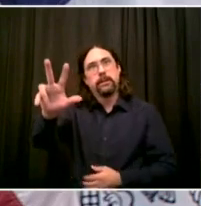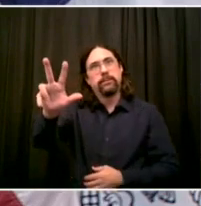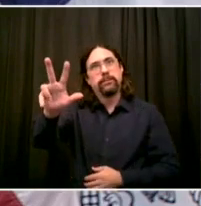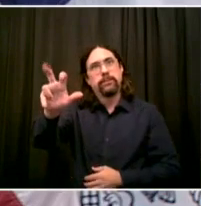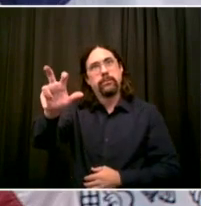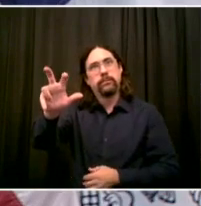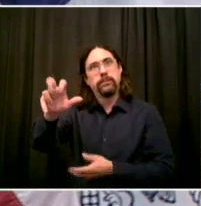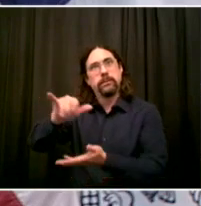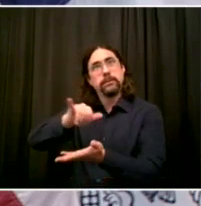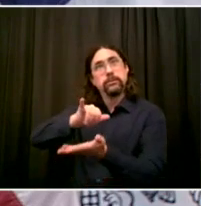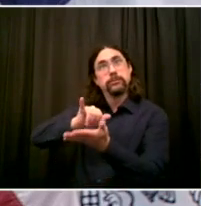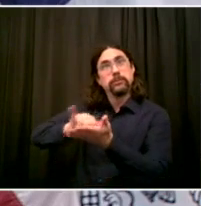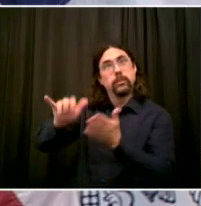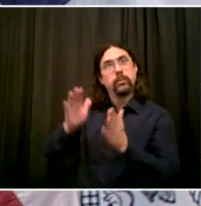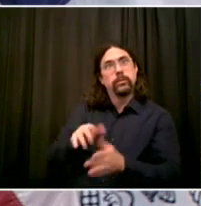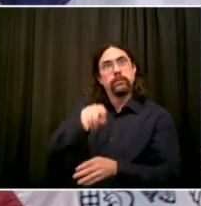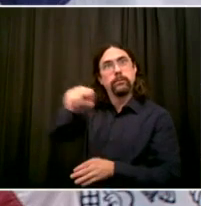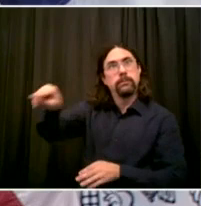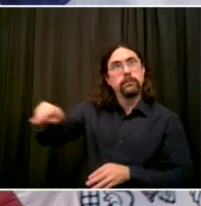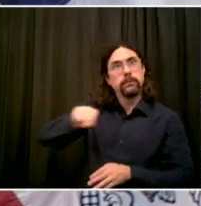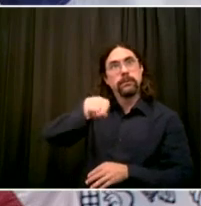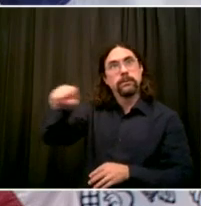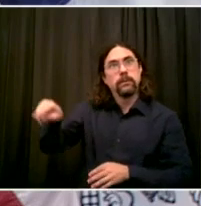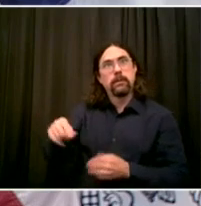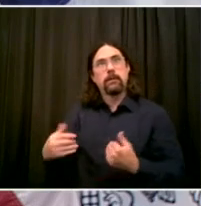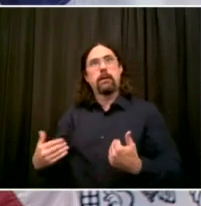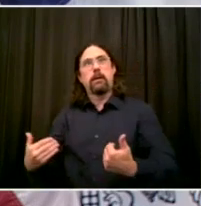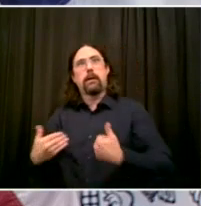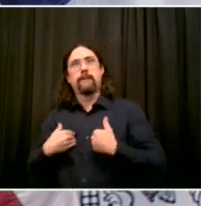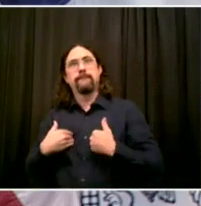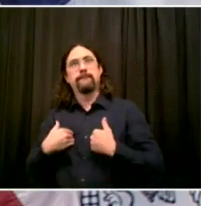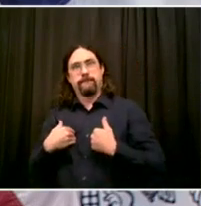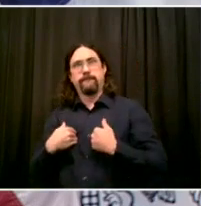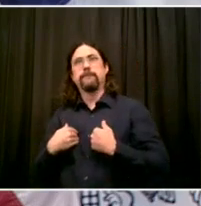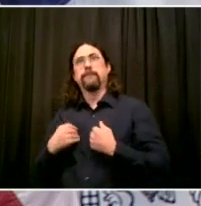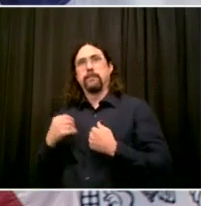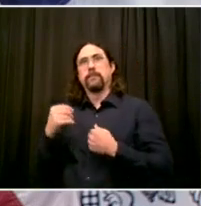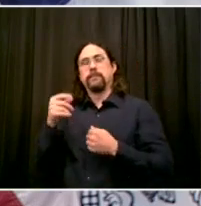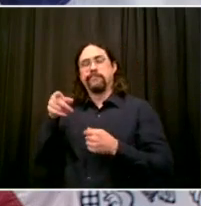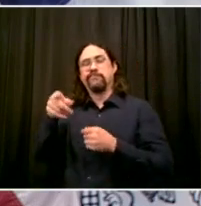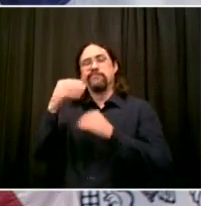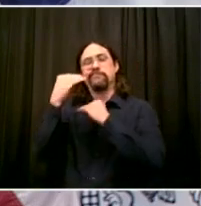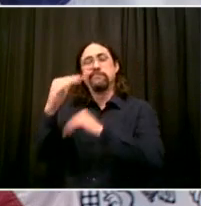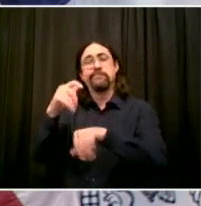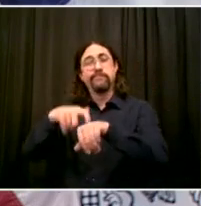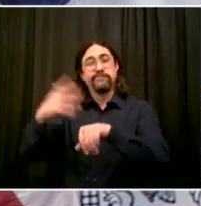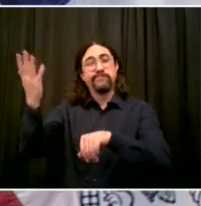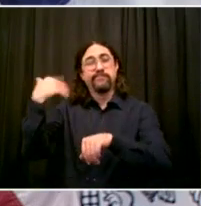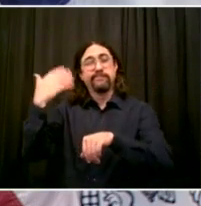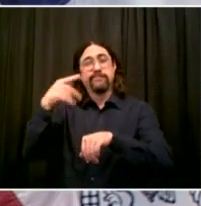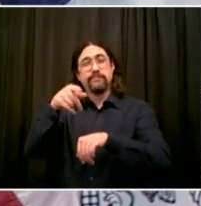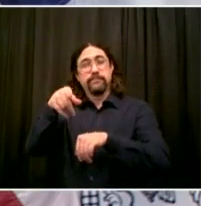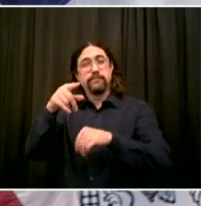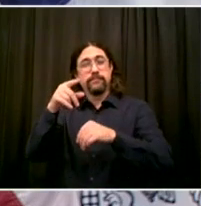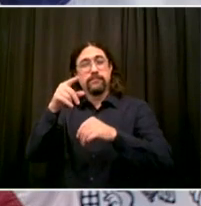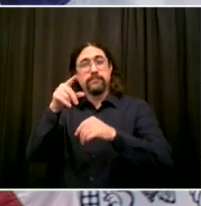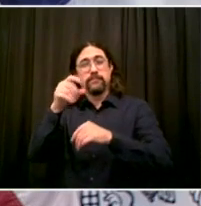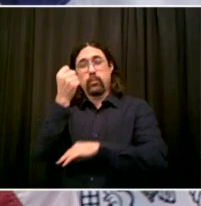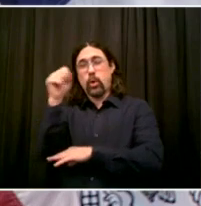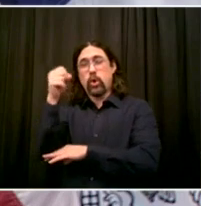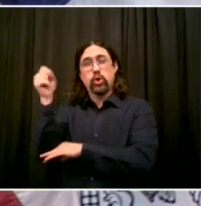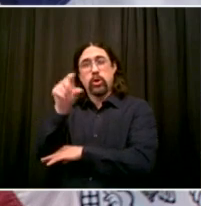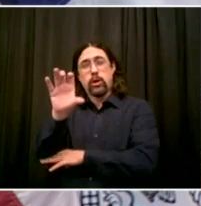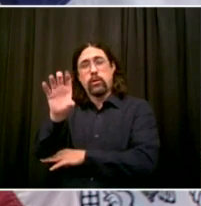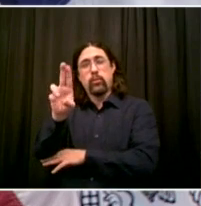of them were physically detained by the police and had their freedom taken away for hours. Should these people still continue to face